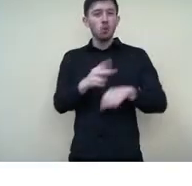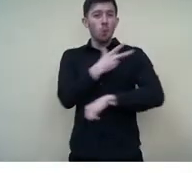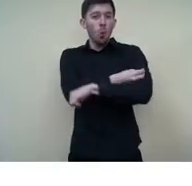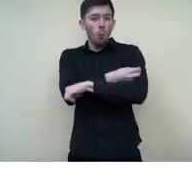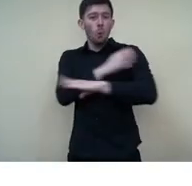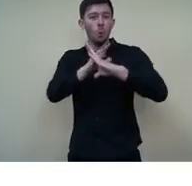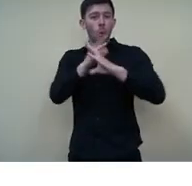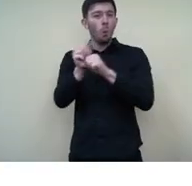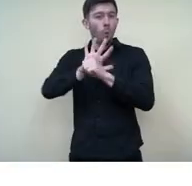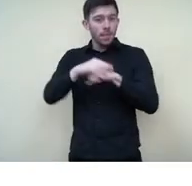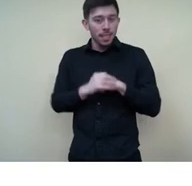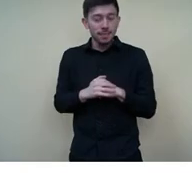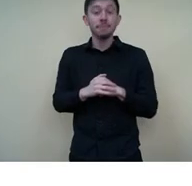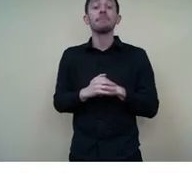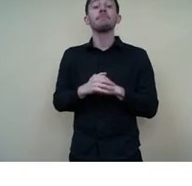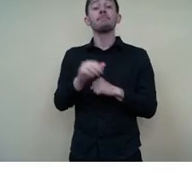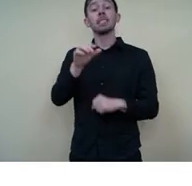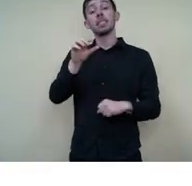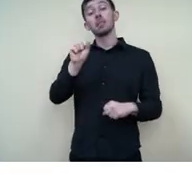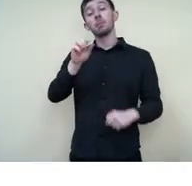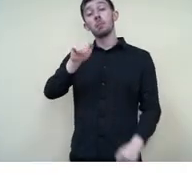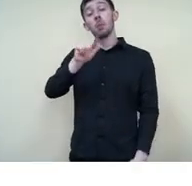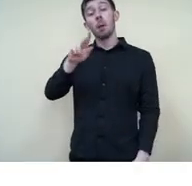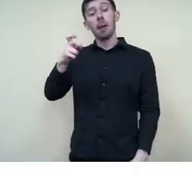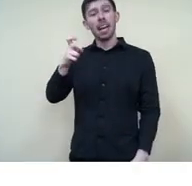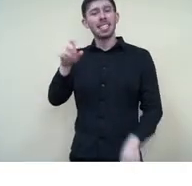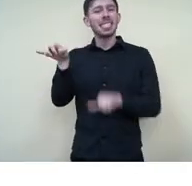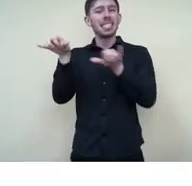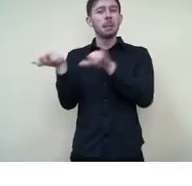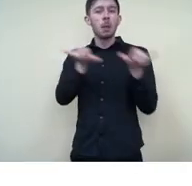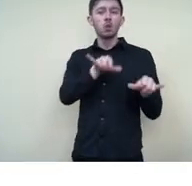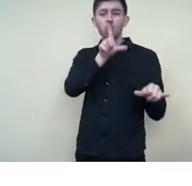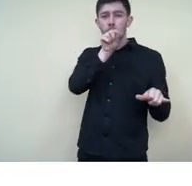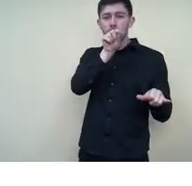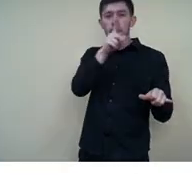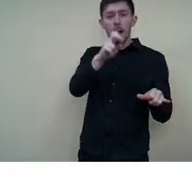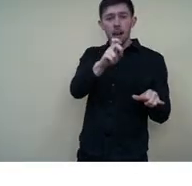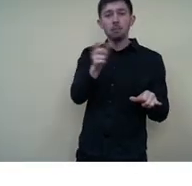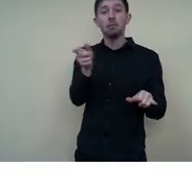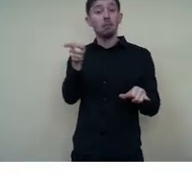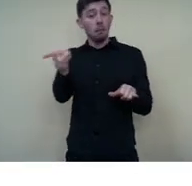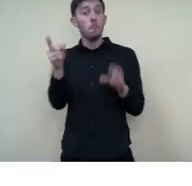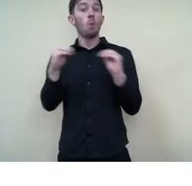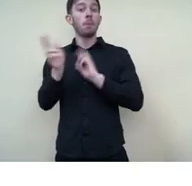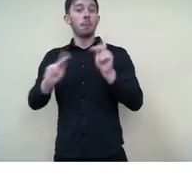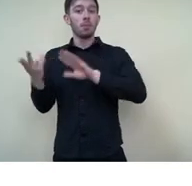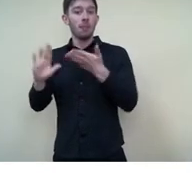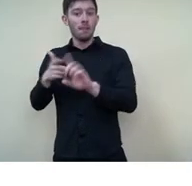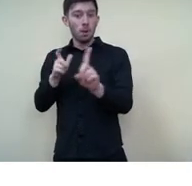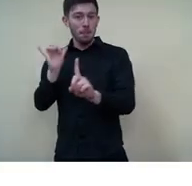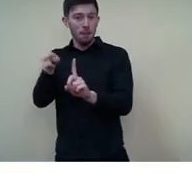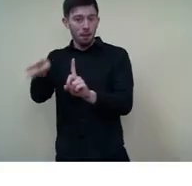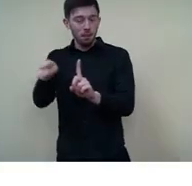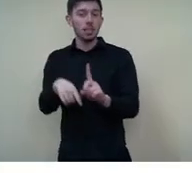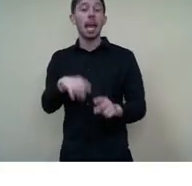And so just for some illustration, smallpox is pretty similar to chickenpox, although the rates of fatality are much higher. Yellow fever,